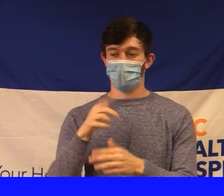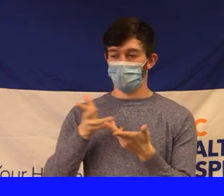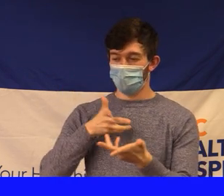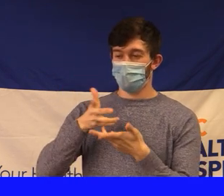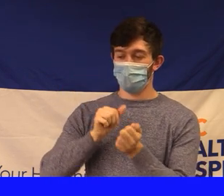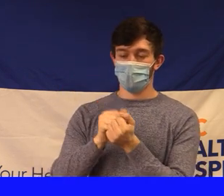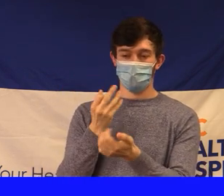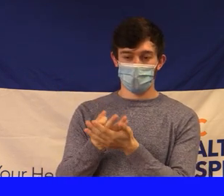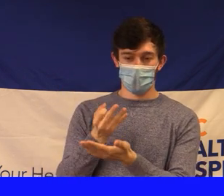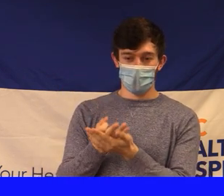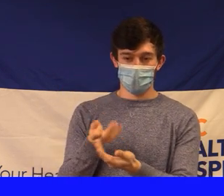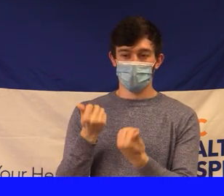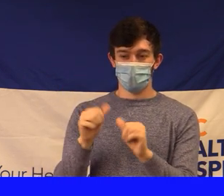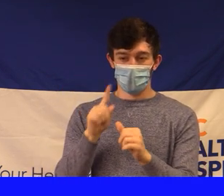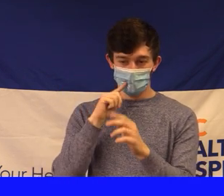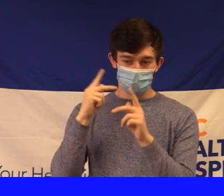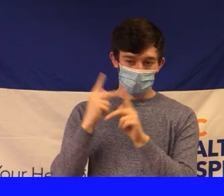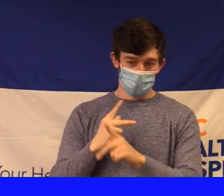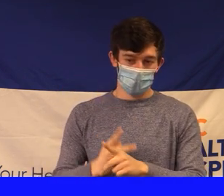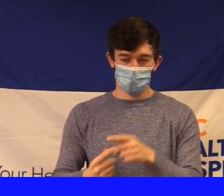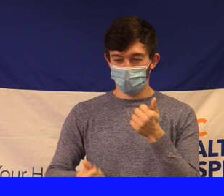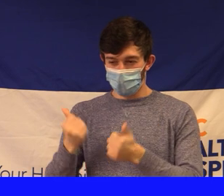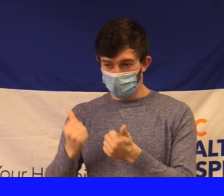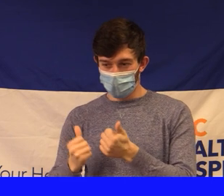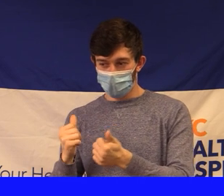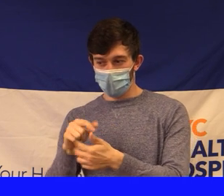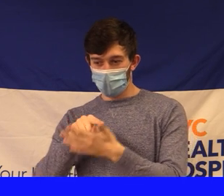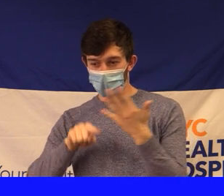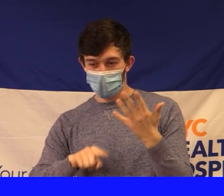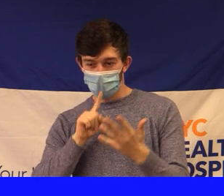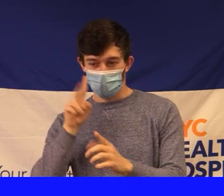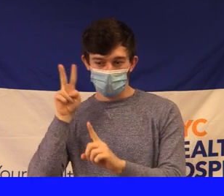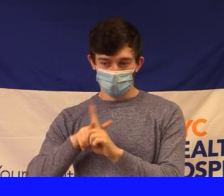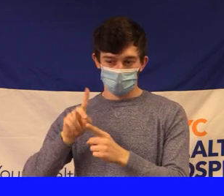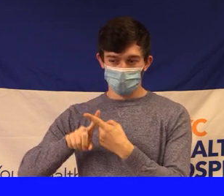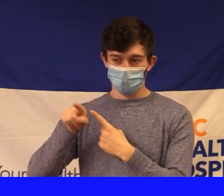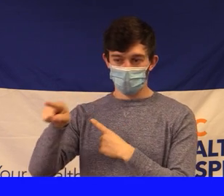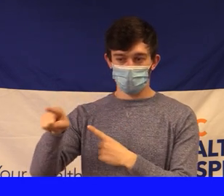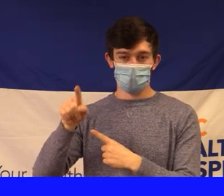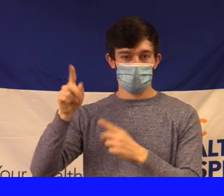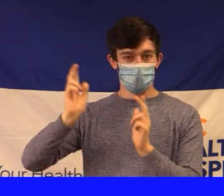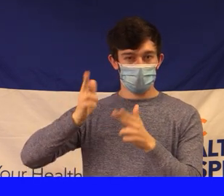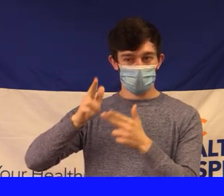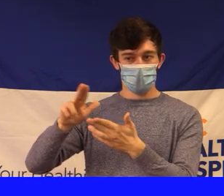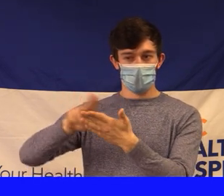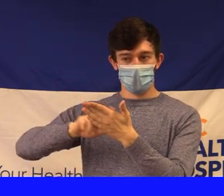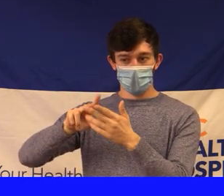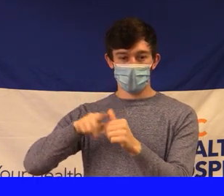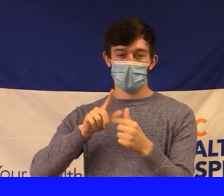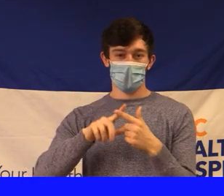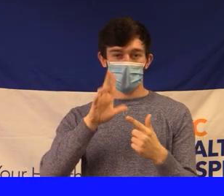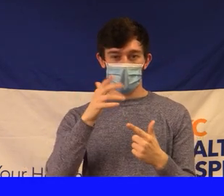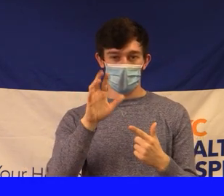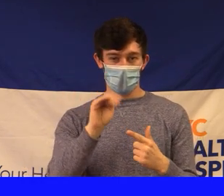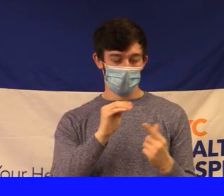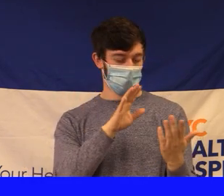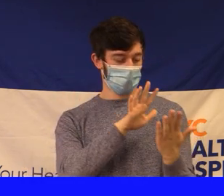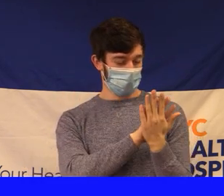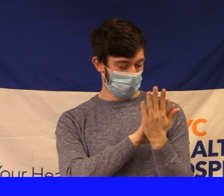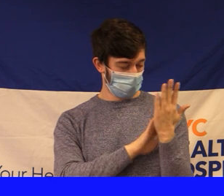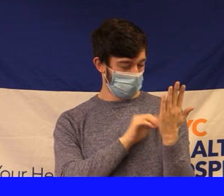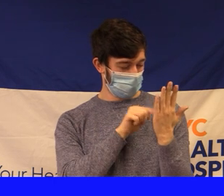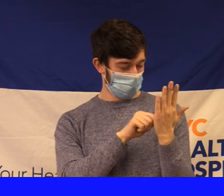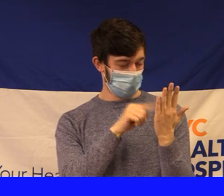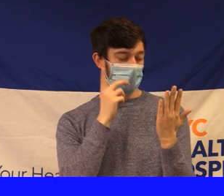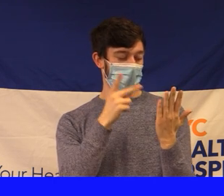after the fact to try to disaggregate which of those were attributable to the Hunter contract, and then we track the claims, the value of